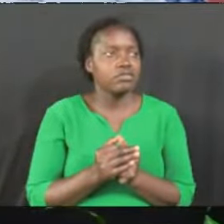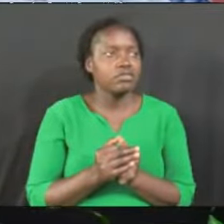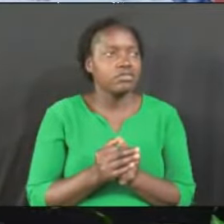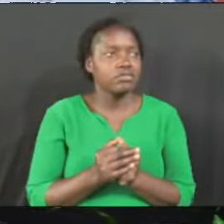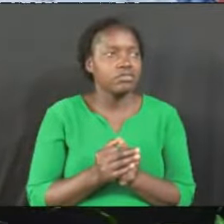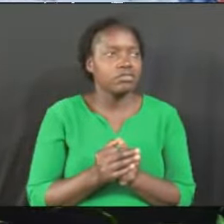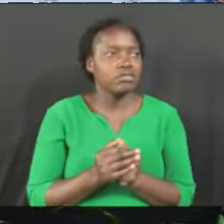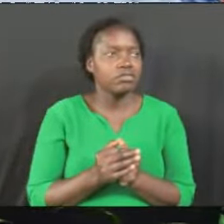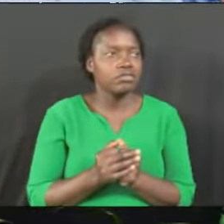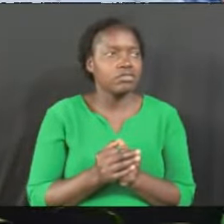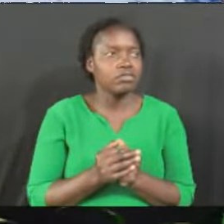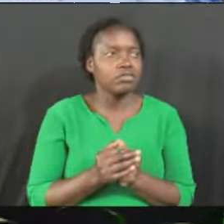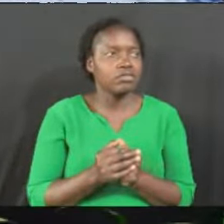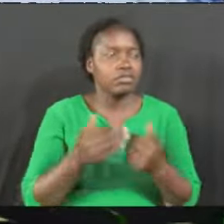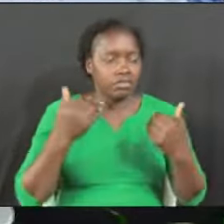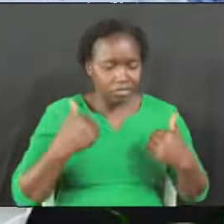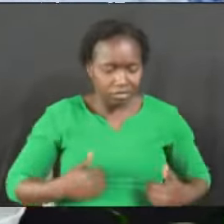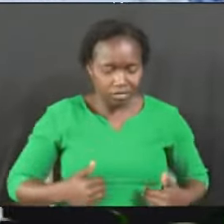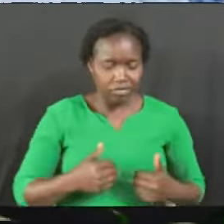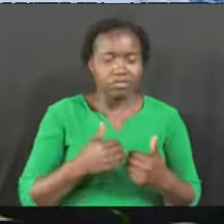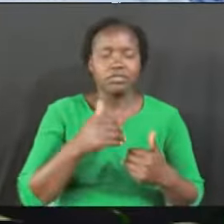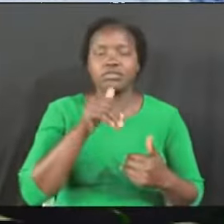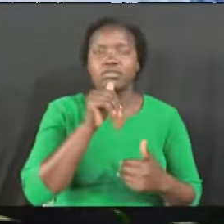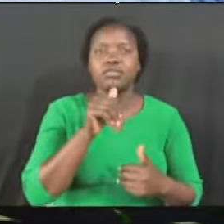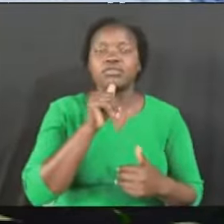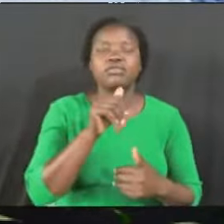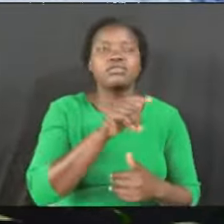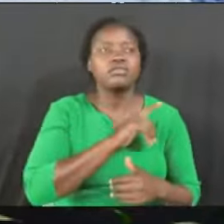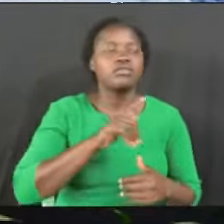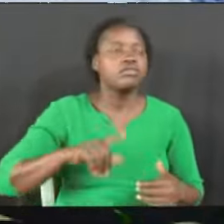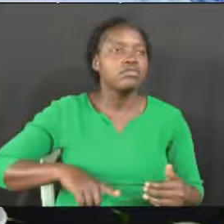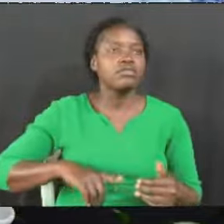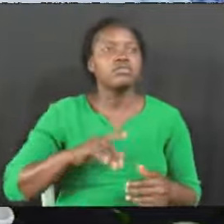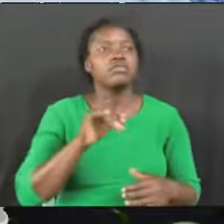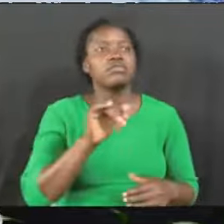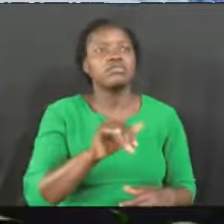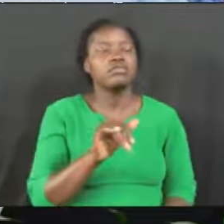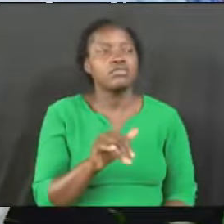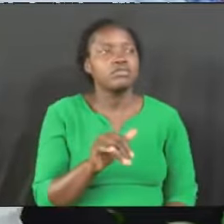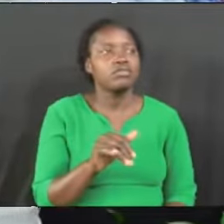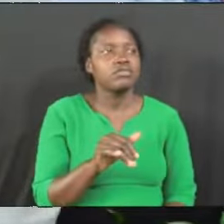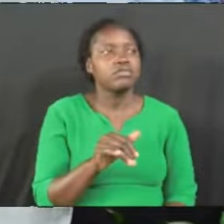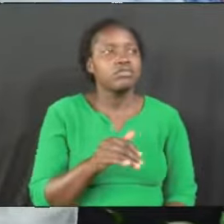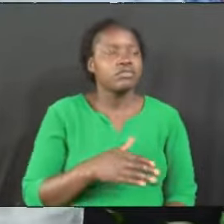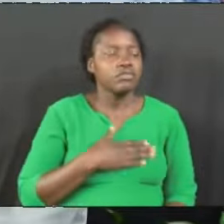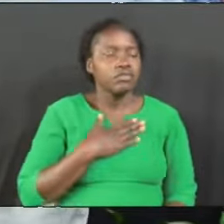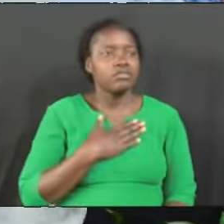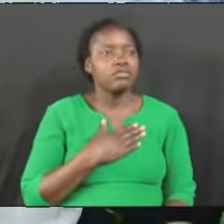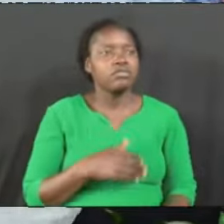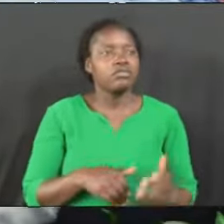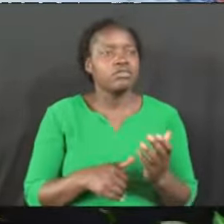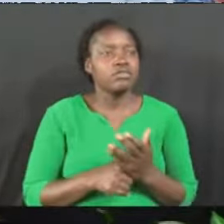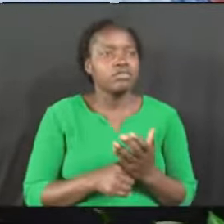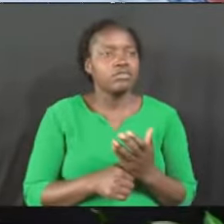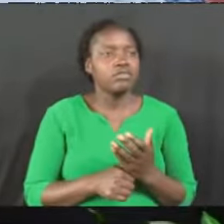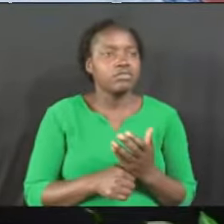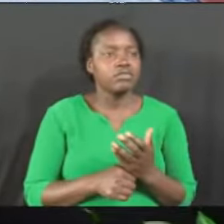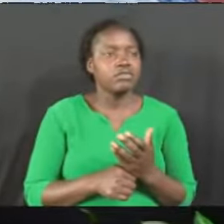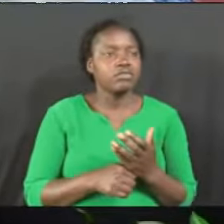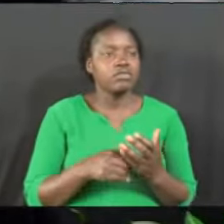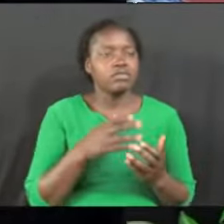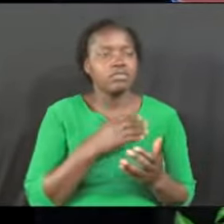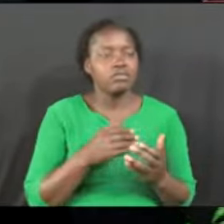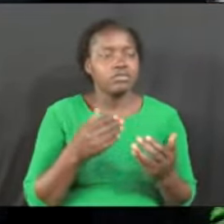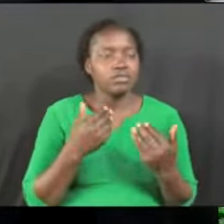I am the Lord, that is my name, and